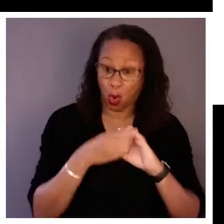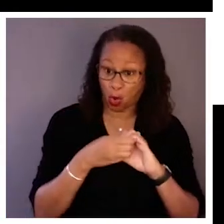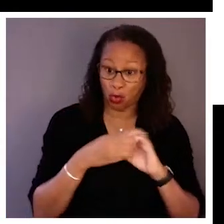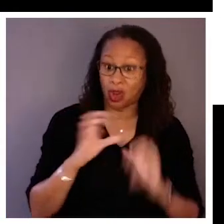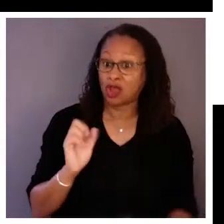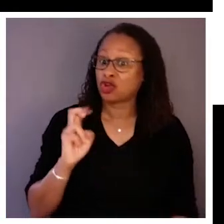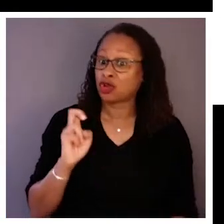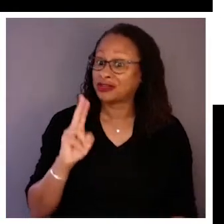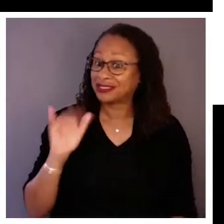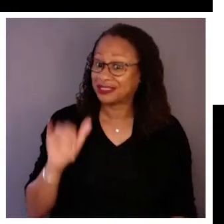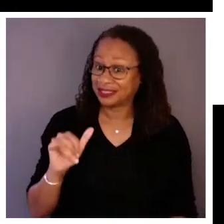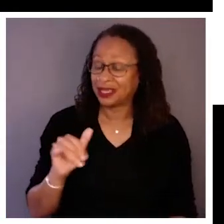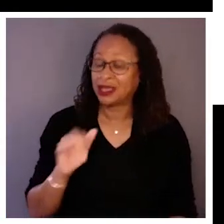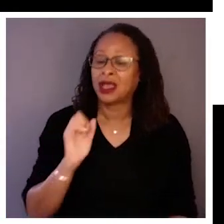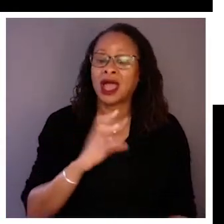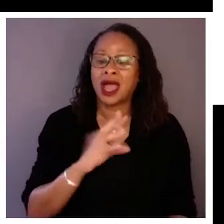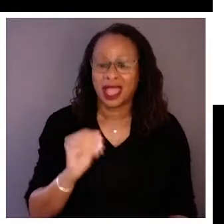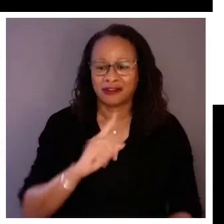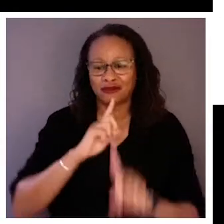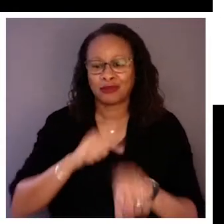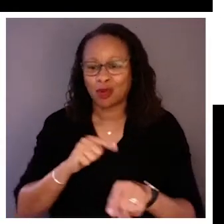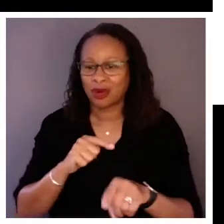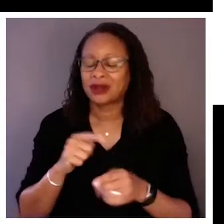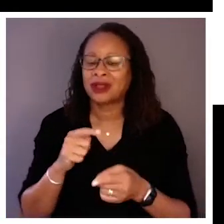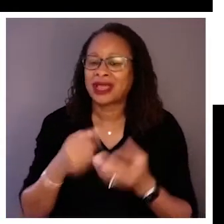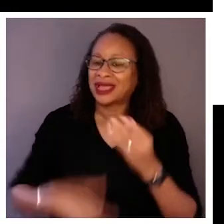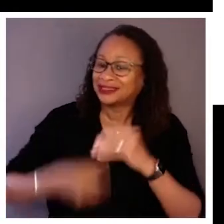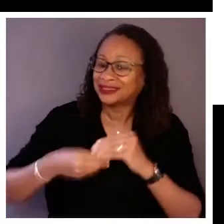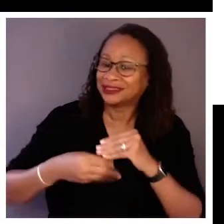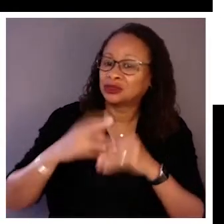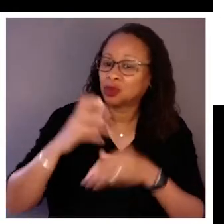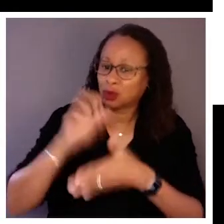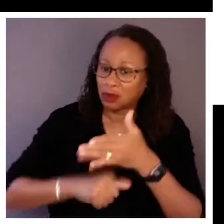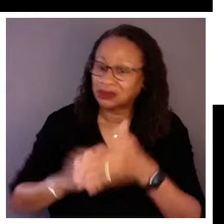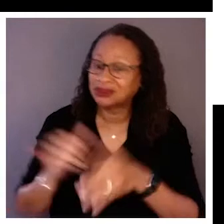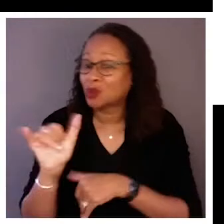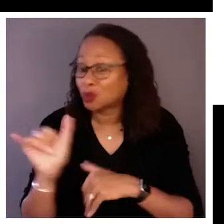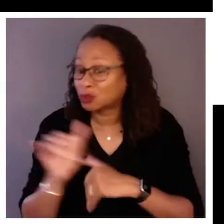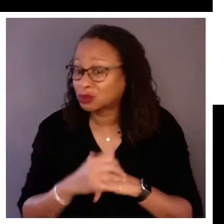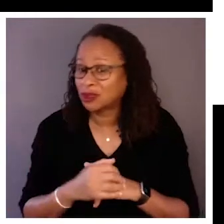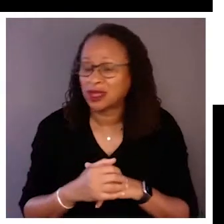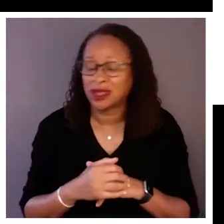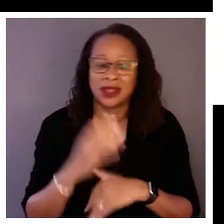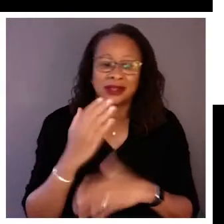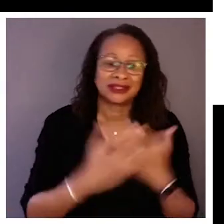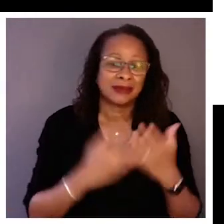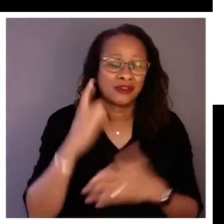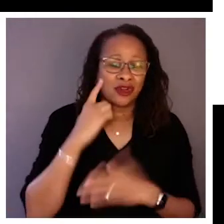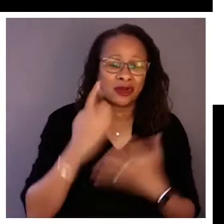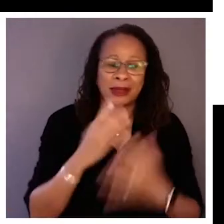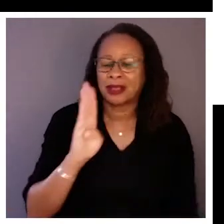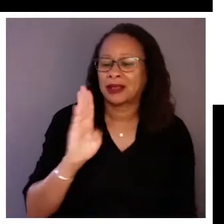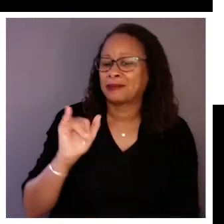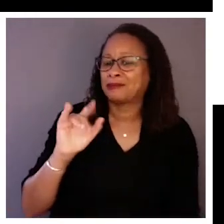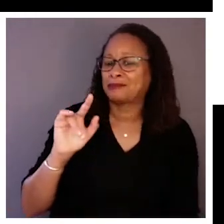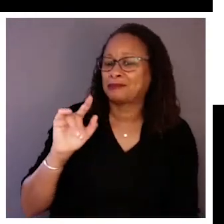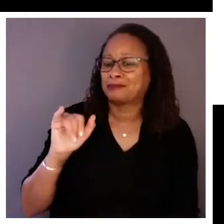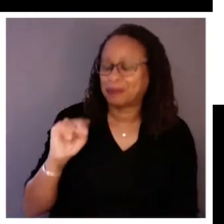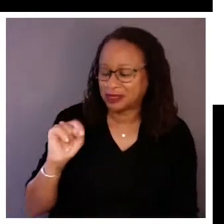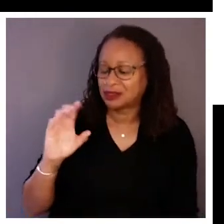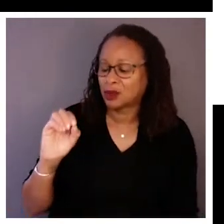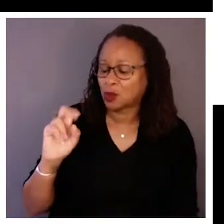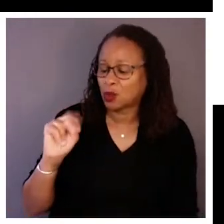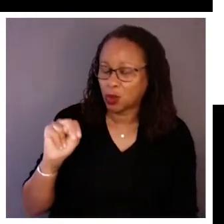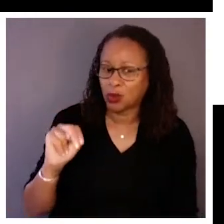report any gains as you do other income. Some kinds you might have heard about are Bitcoin, Dogecoin,